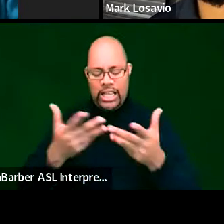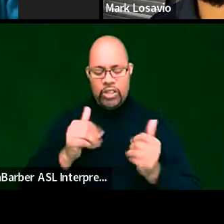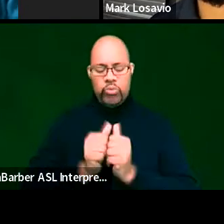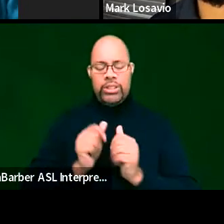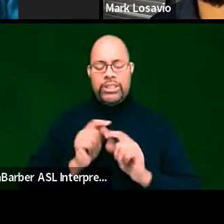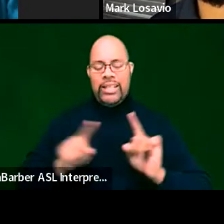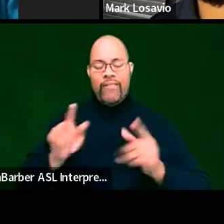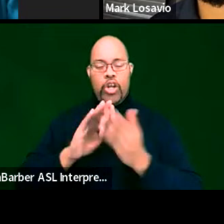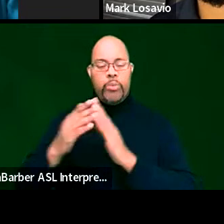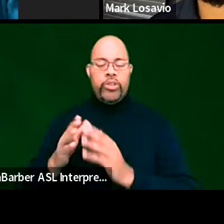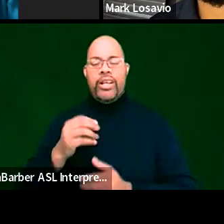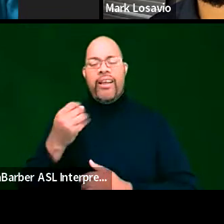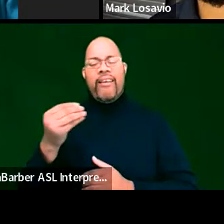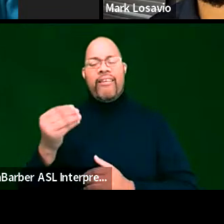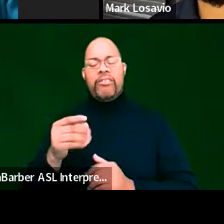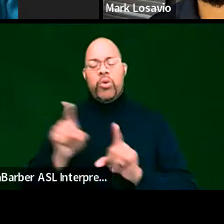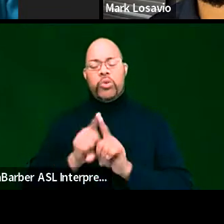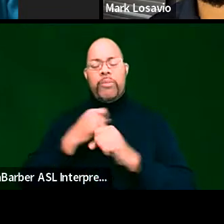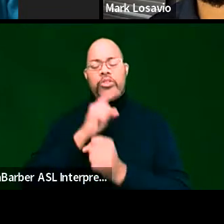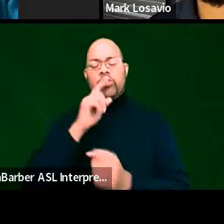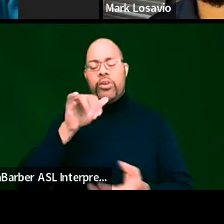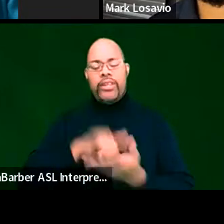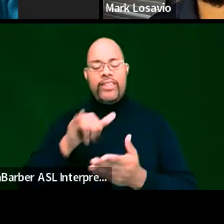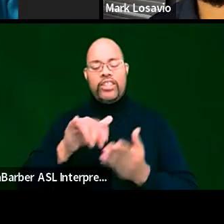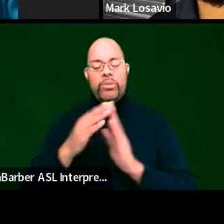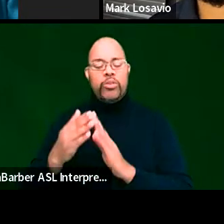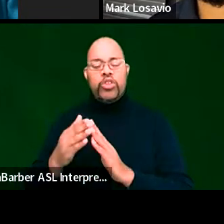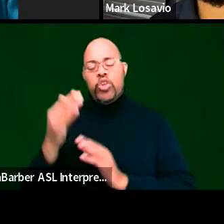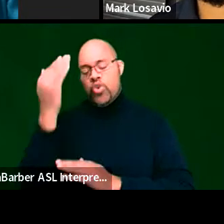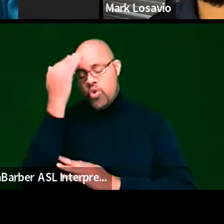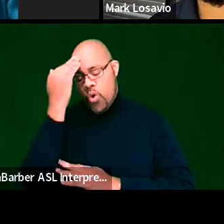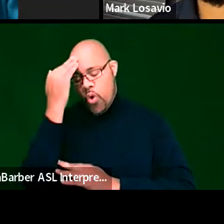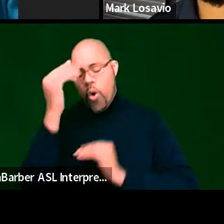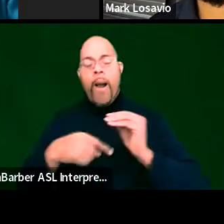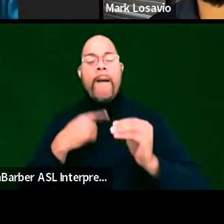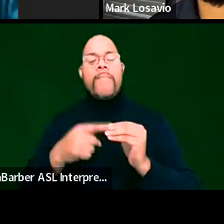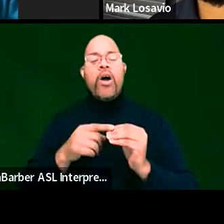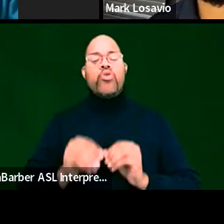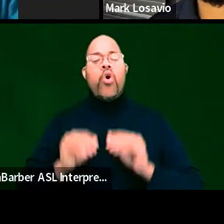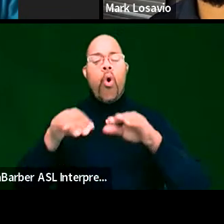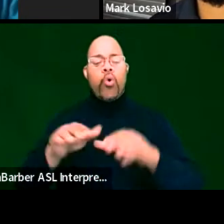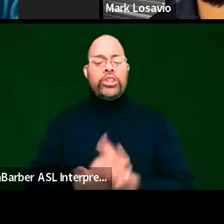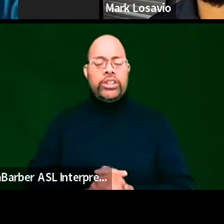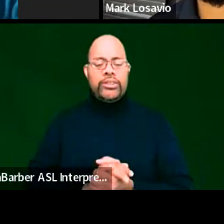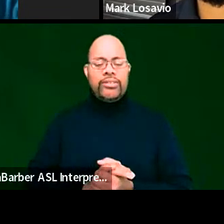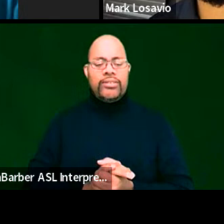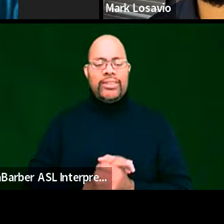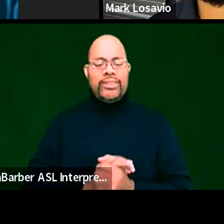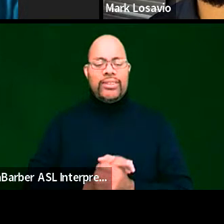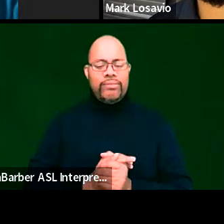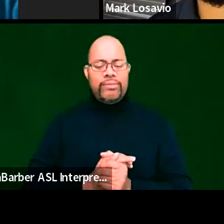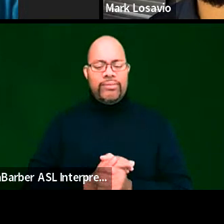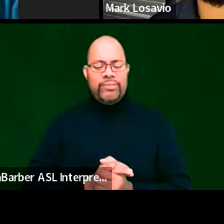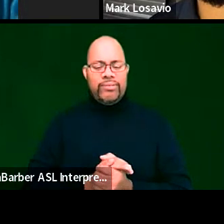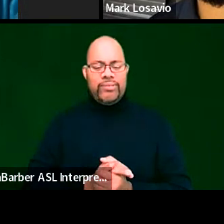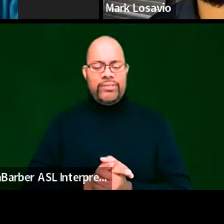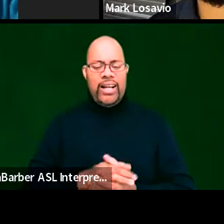with different communities and to make sure that these communities know about the ocean and can be involved